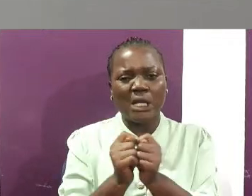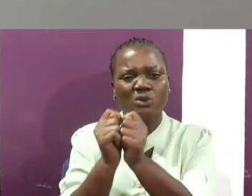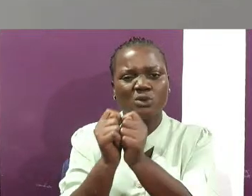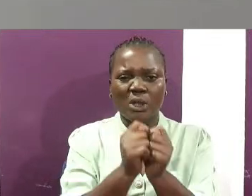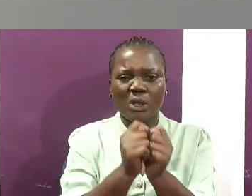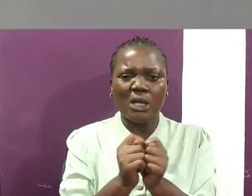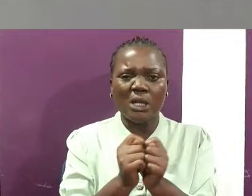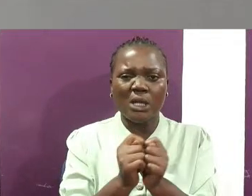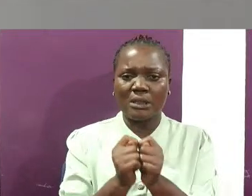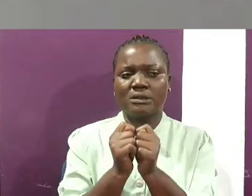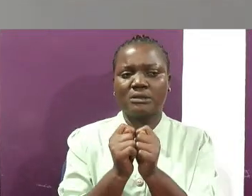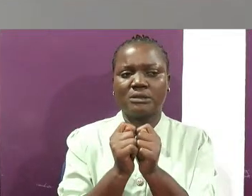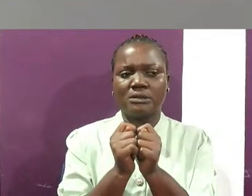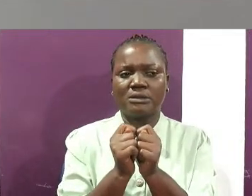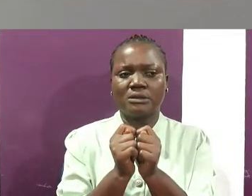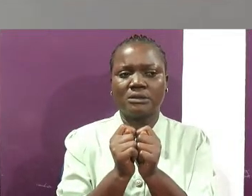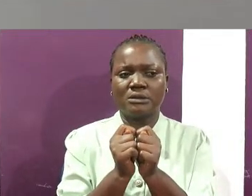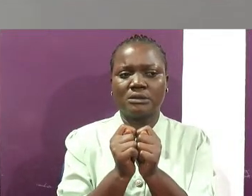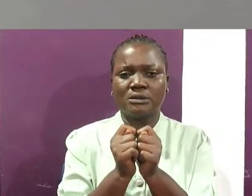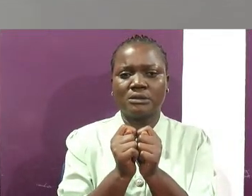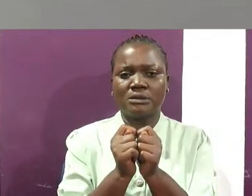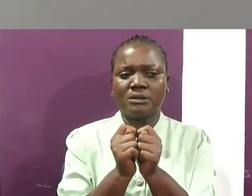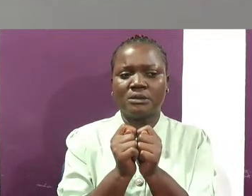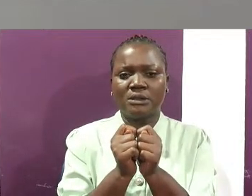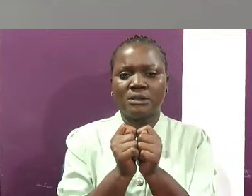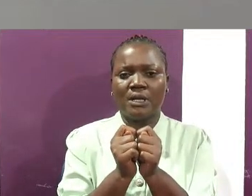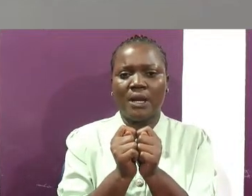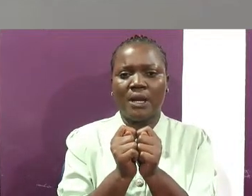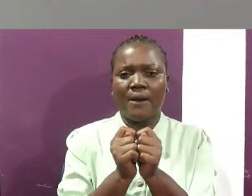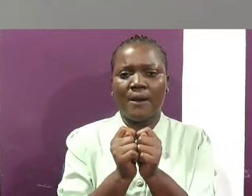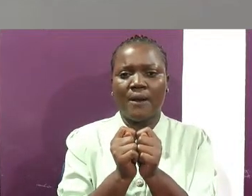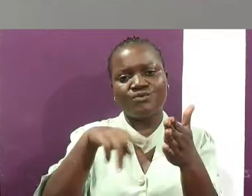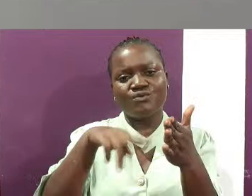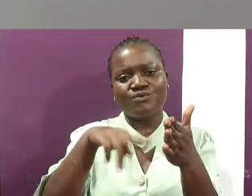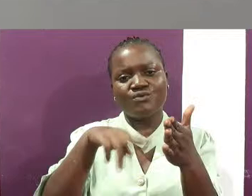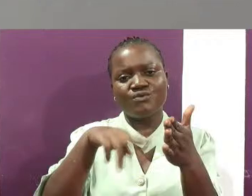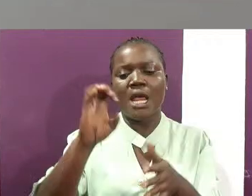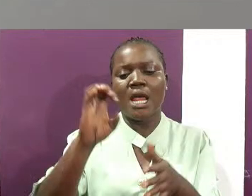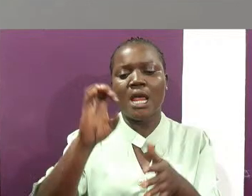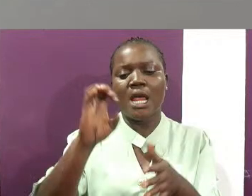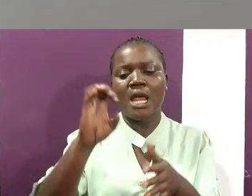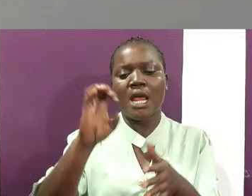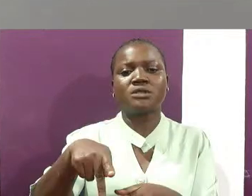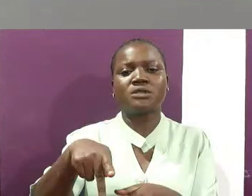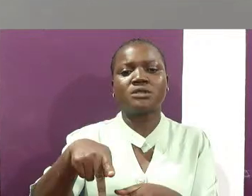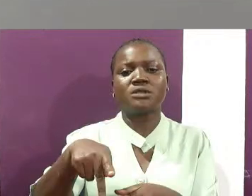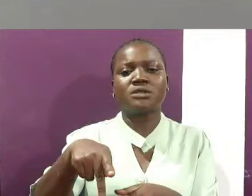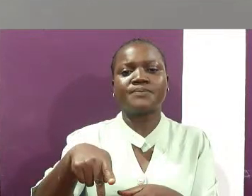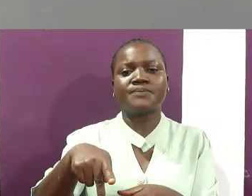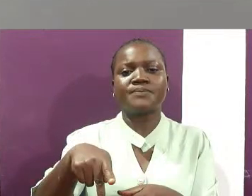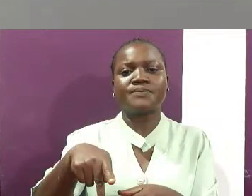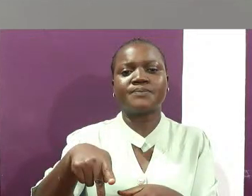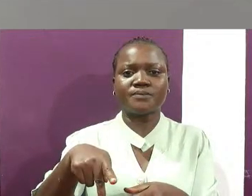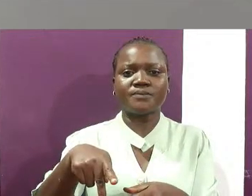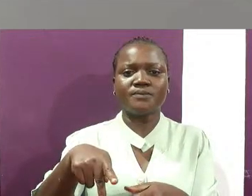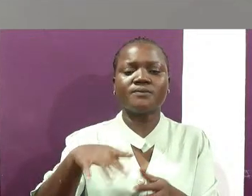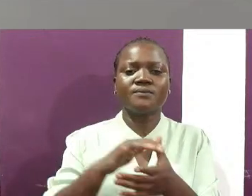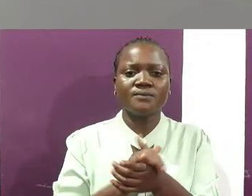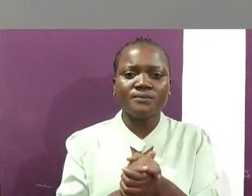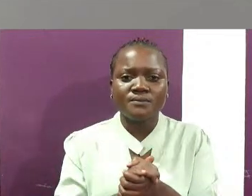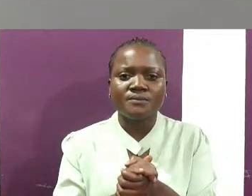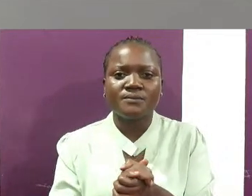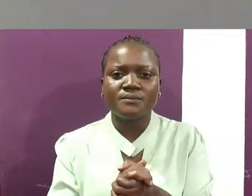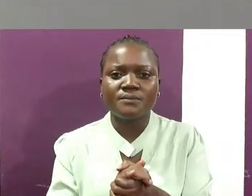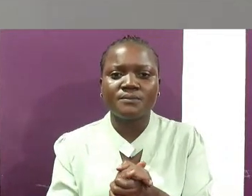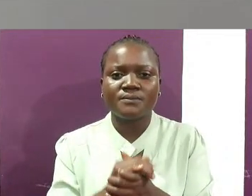for us. Now, yefa Ephesians for mumetye enan no kro no a, yehu baakoye na ti de wo beka.